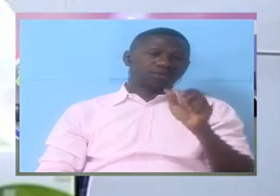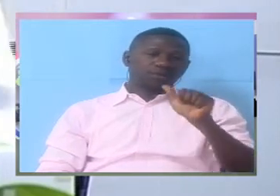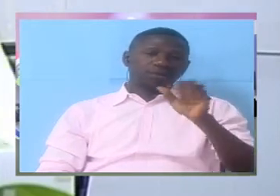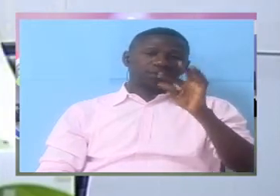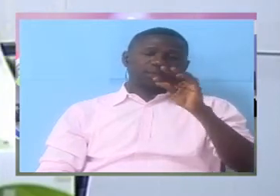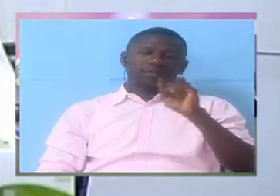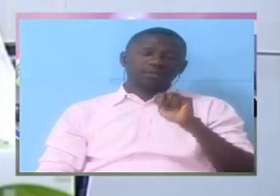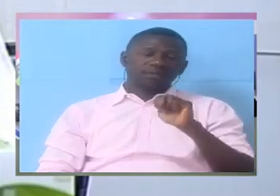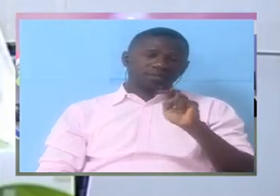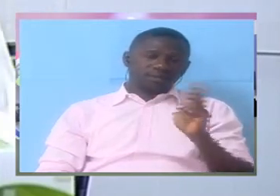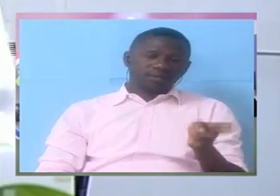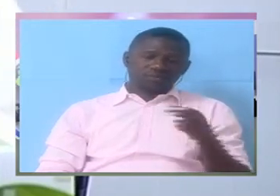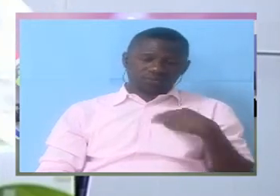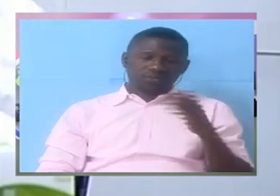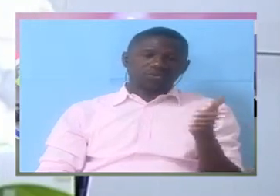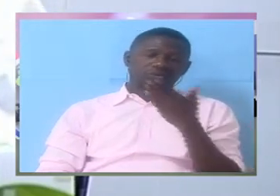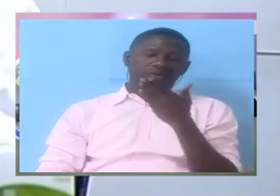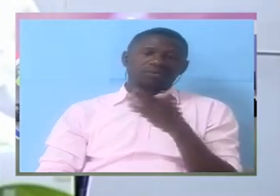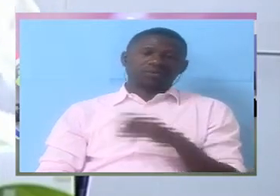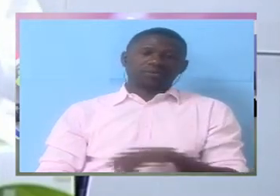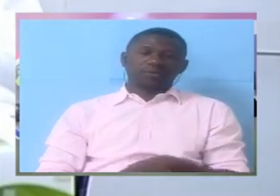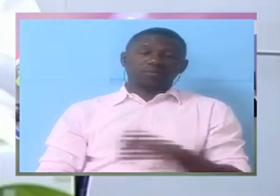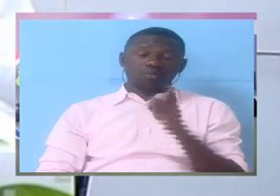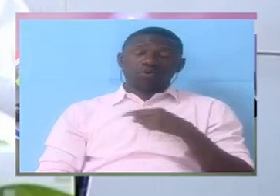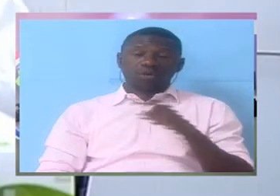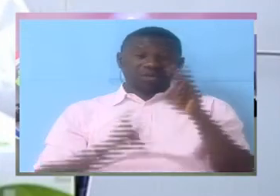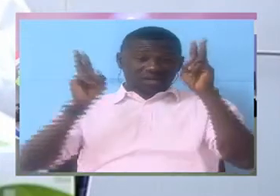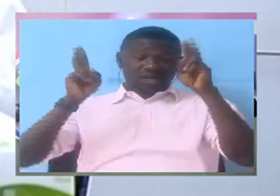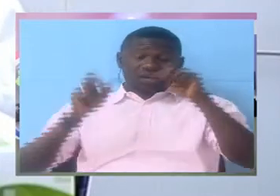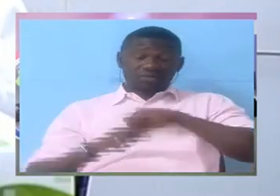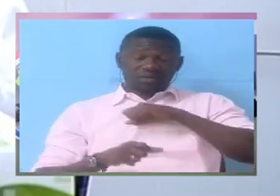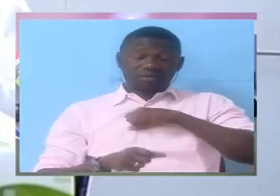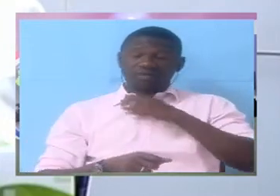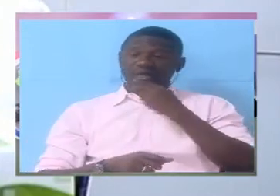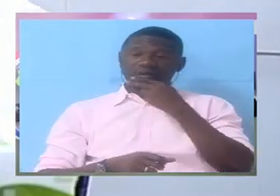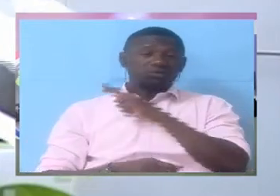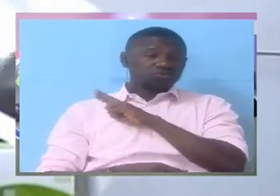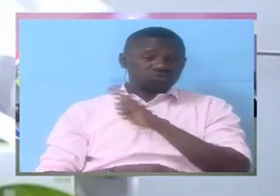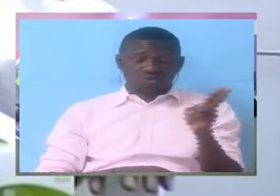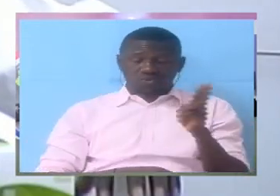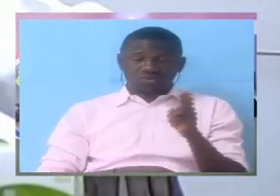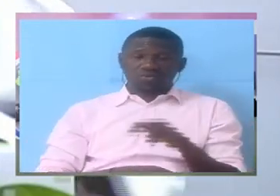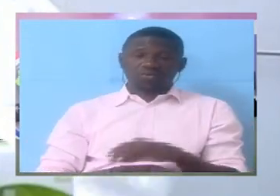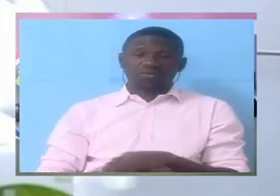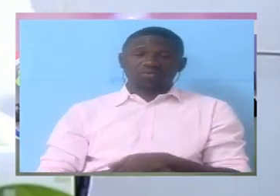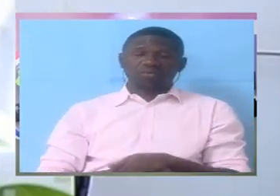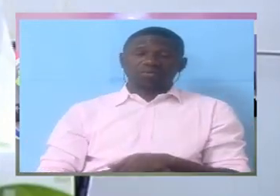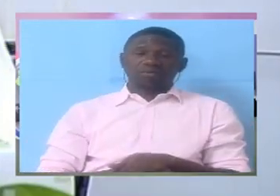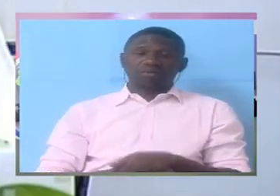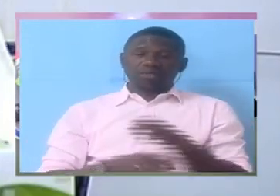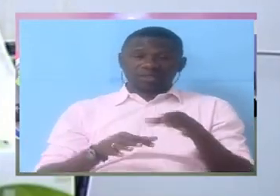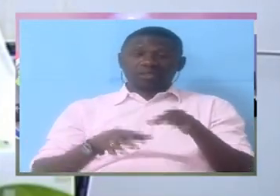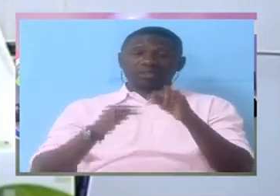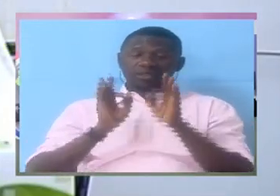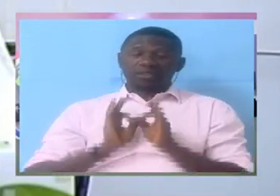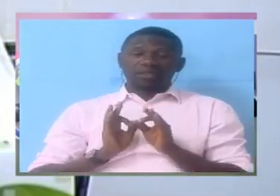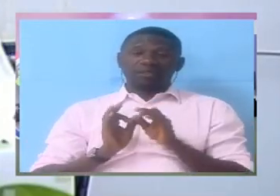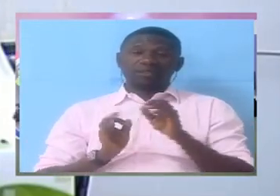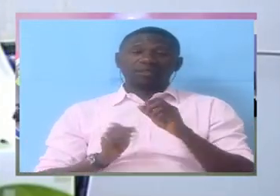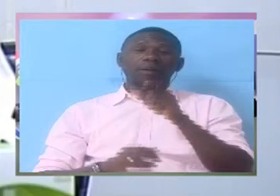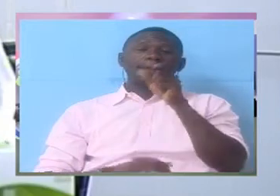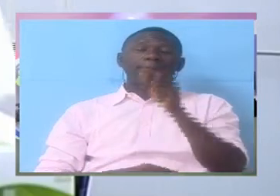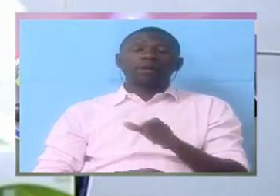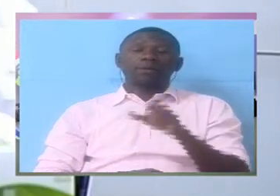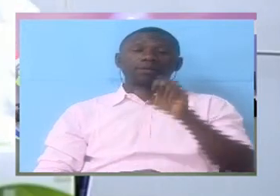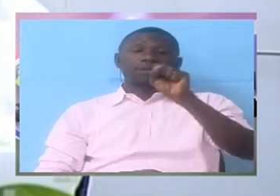himself said no. Ko hani take Salmina to Dakar. Ko Ali Salmina samba